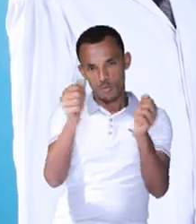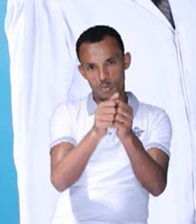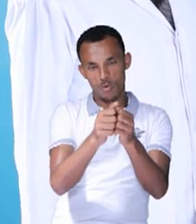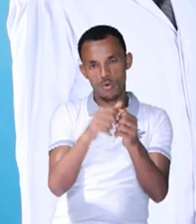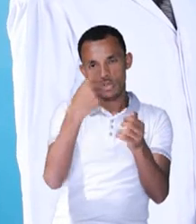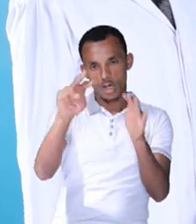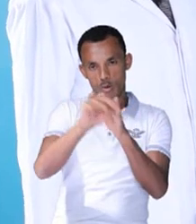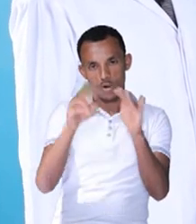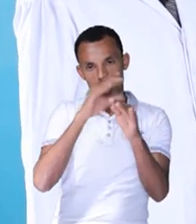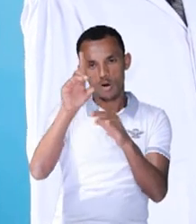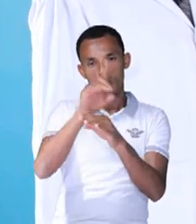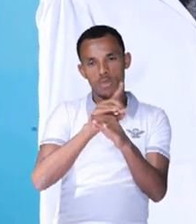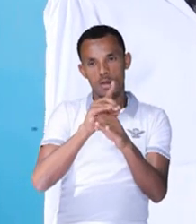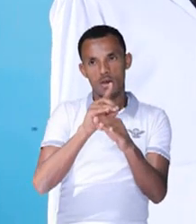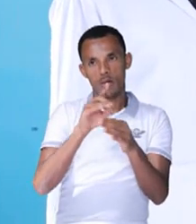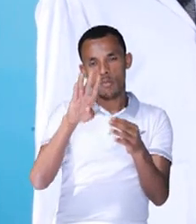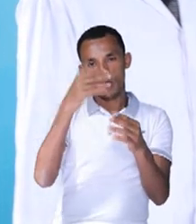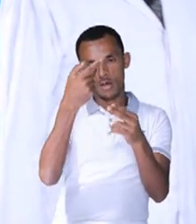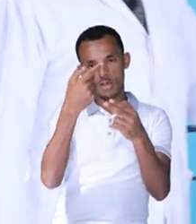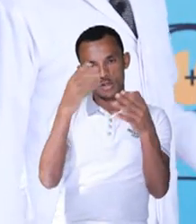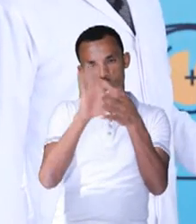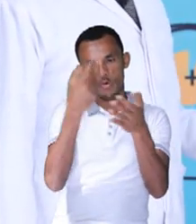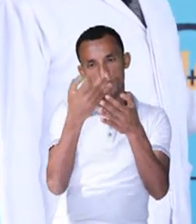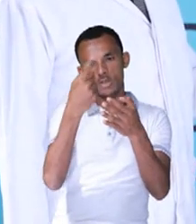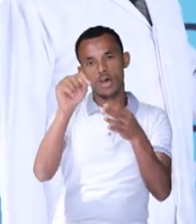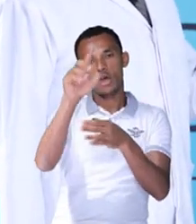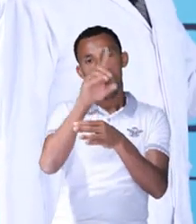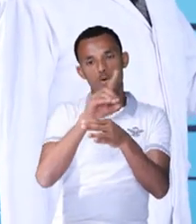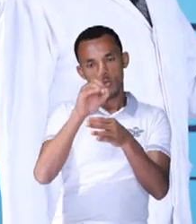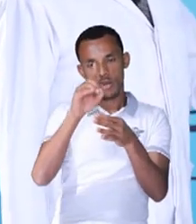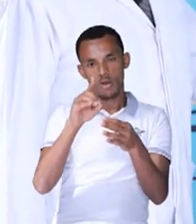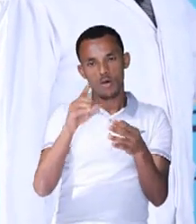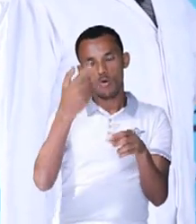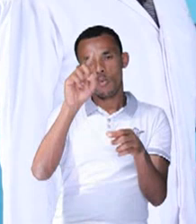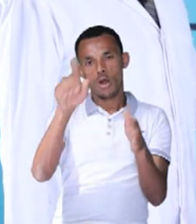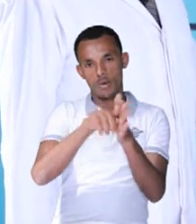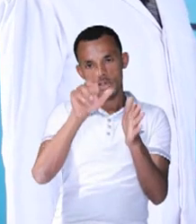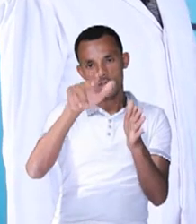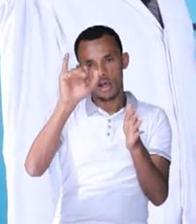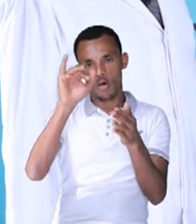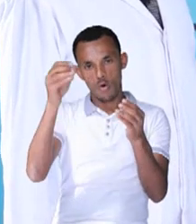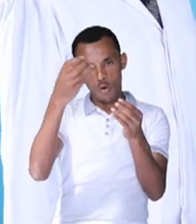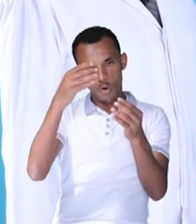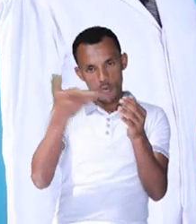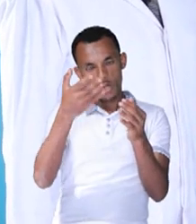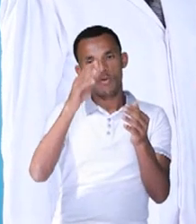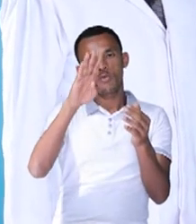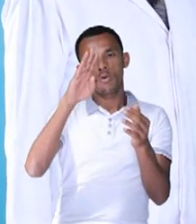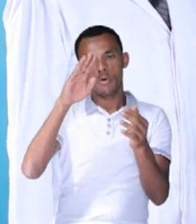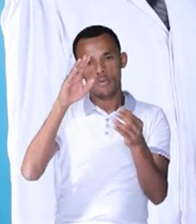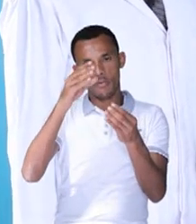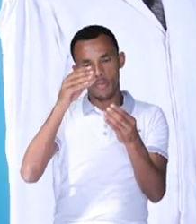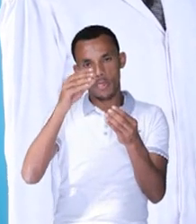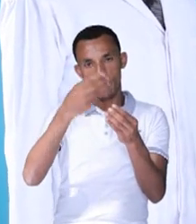both the numerator and the denominator by the conjugate of the denominator. So 1 minus 3i over 4 plus I times